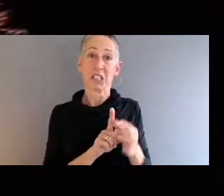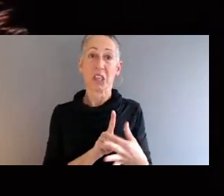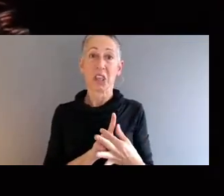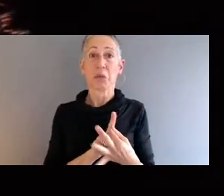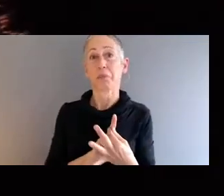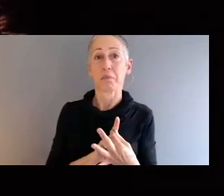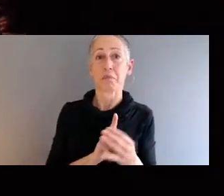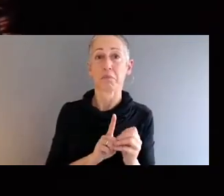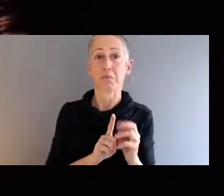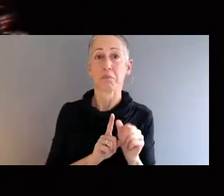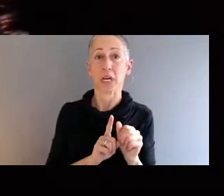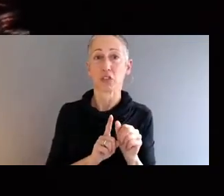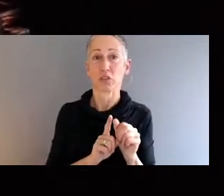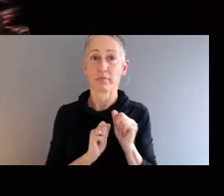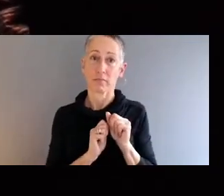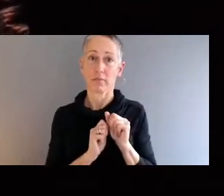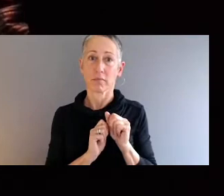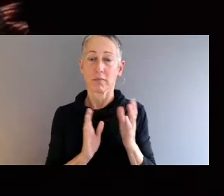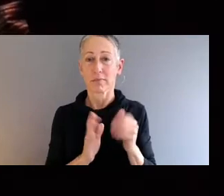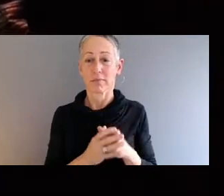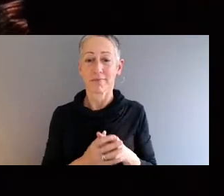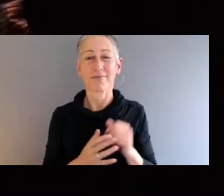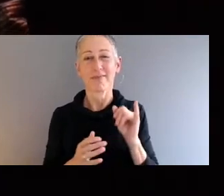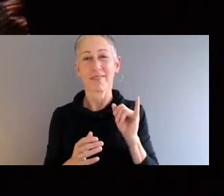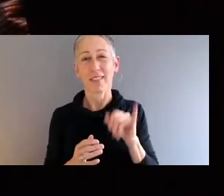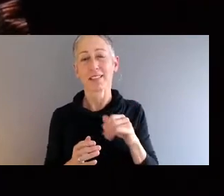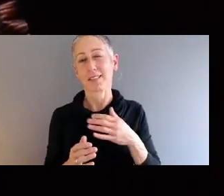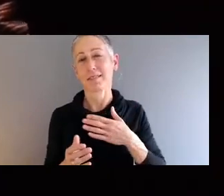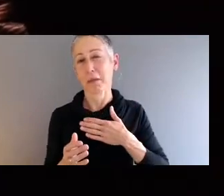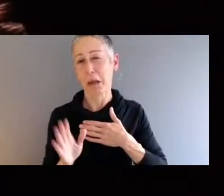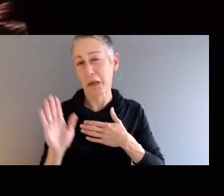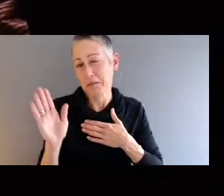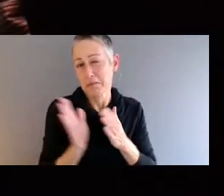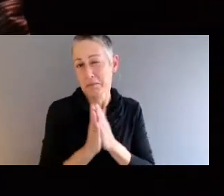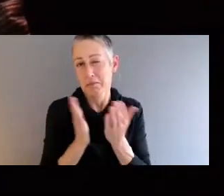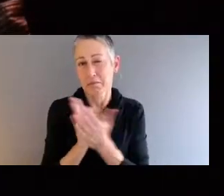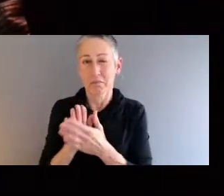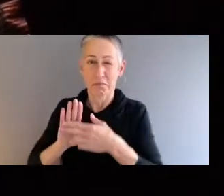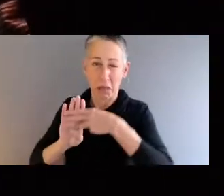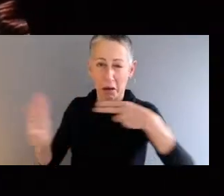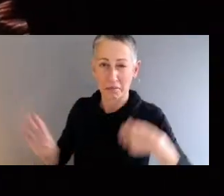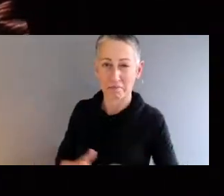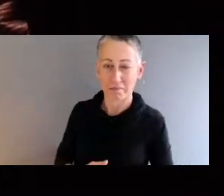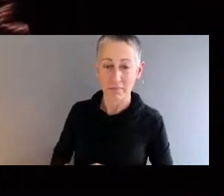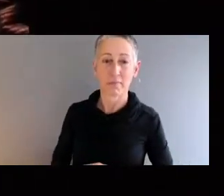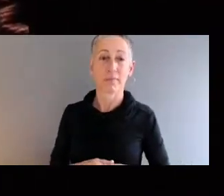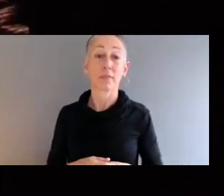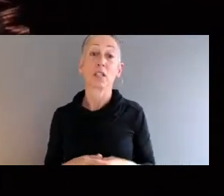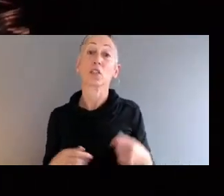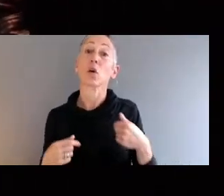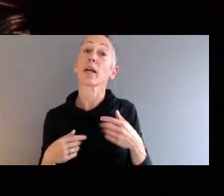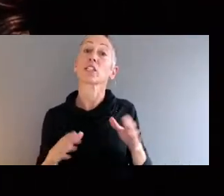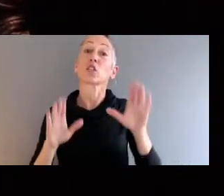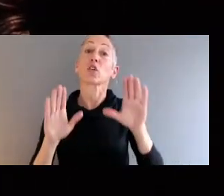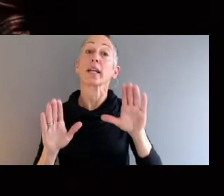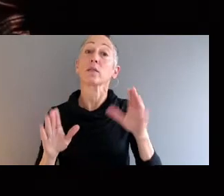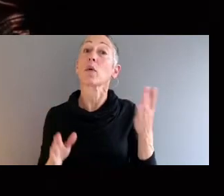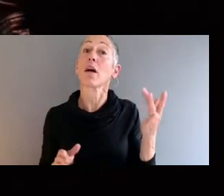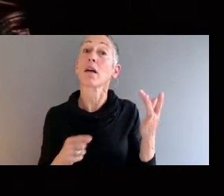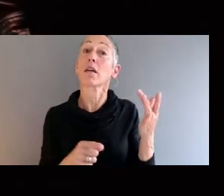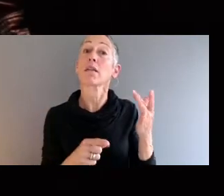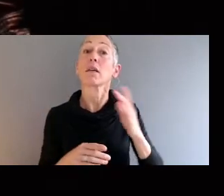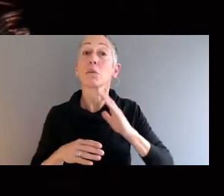Okay, yeah, that's the title of my autobiography. Okay, being maestra adjacent is actually a really great place to be because maestros are the music makers, writers,